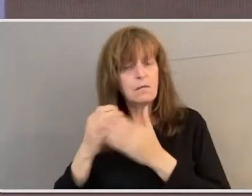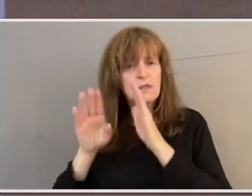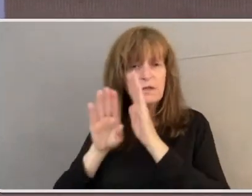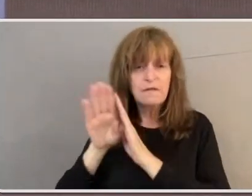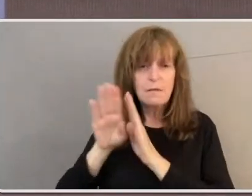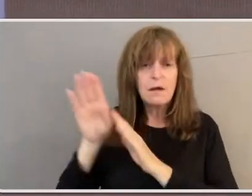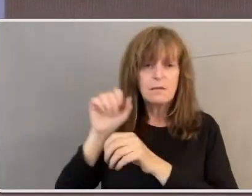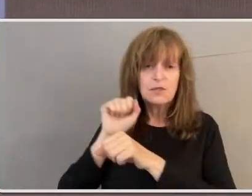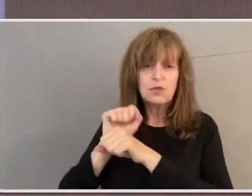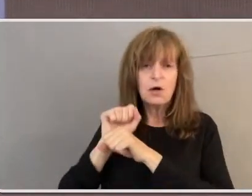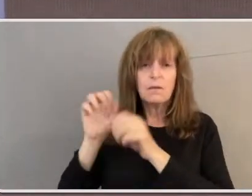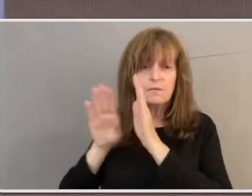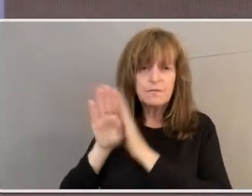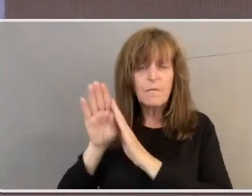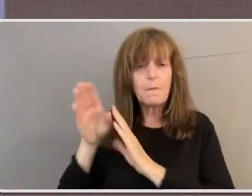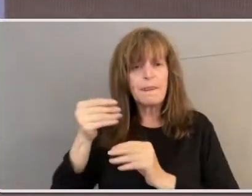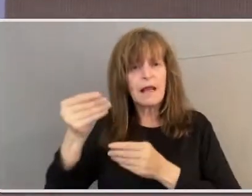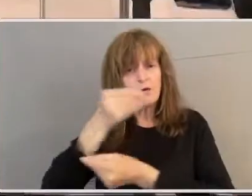Ontario. So help me God.